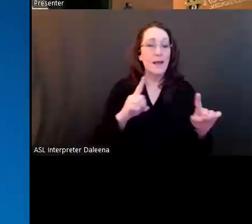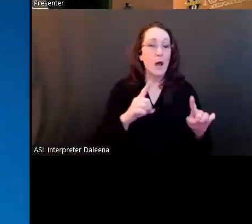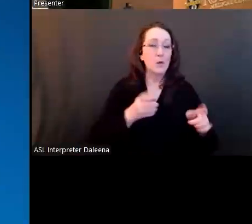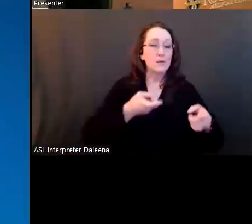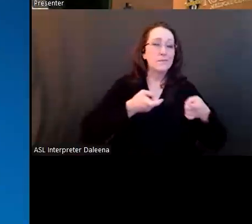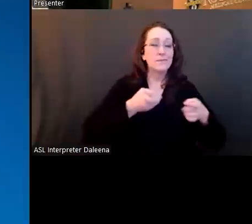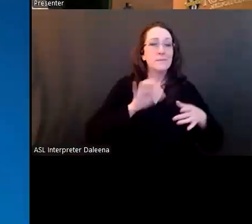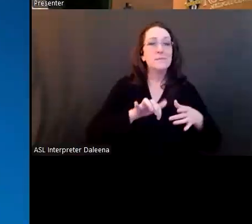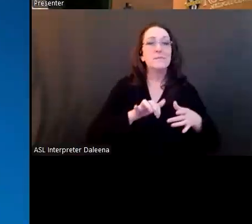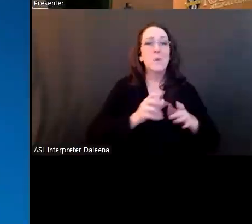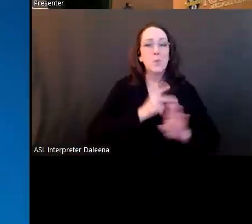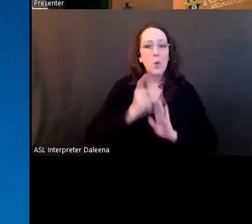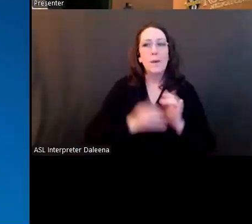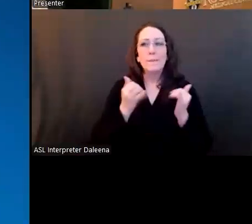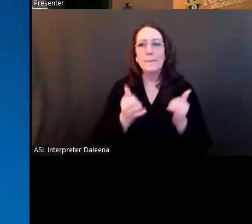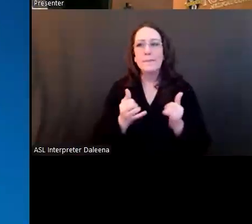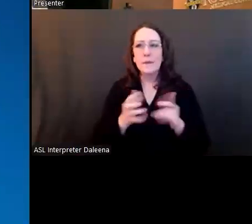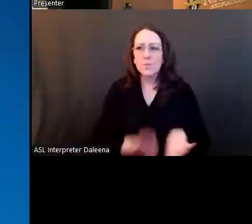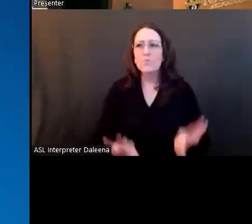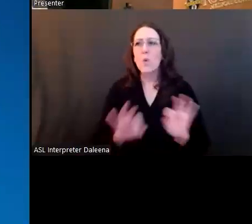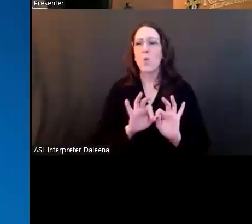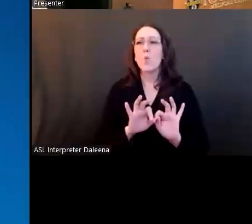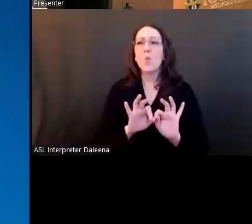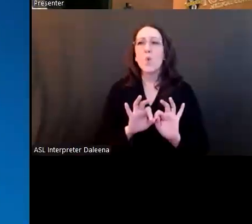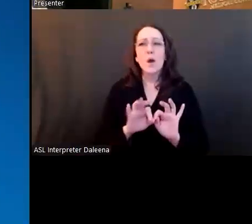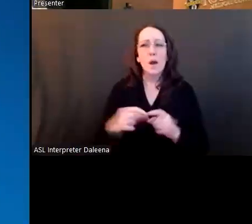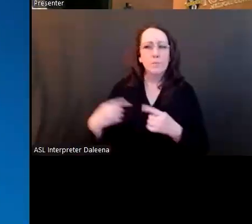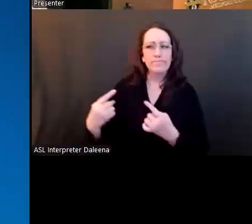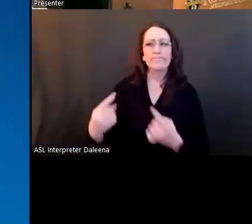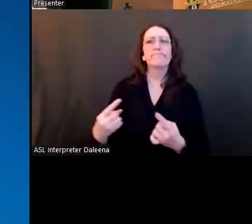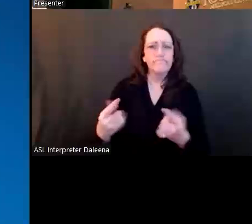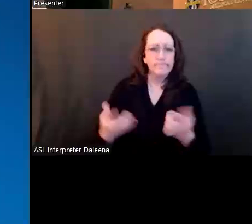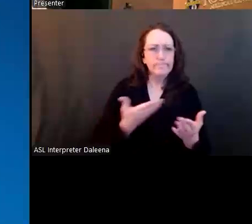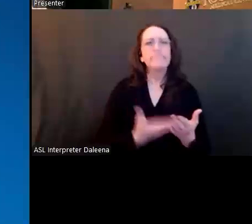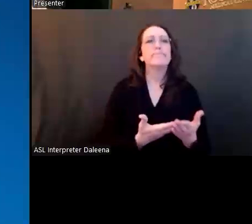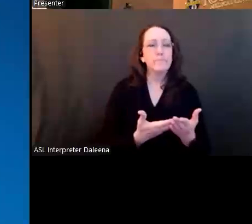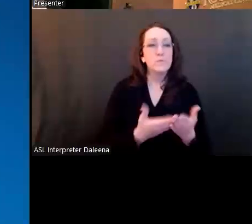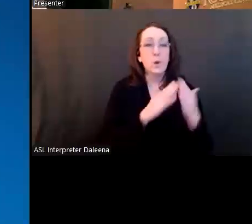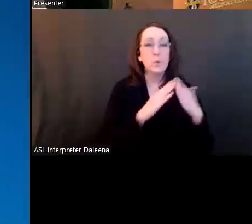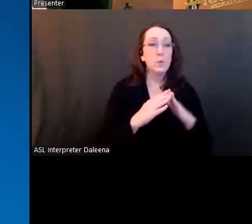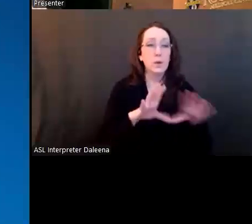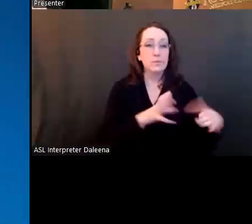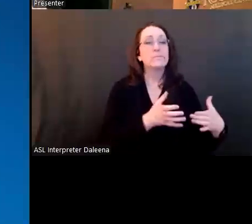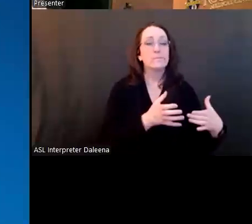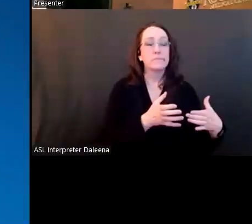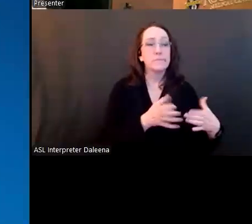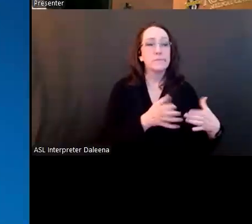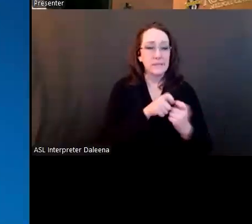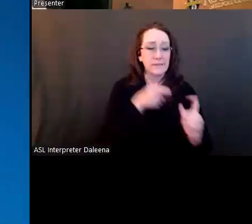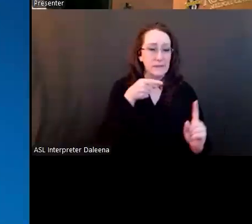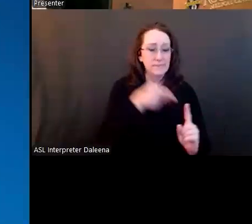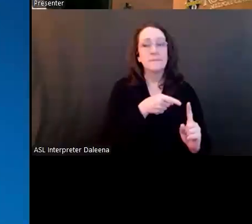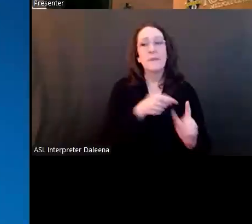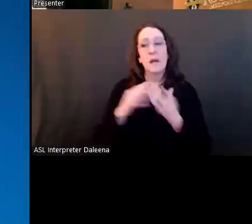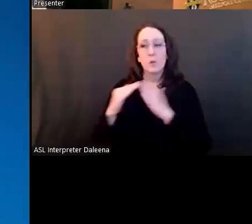that I think is so vital and been a long time coming for our community division in particular, and I think our